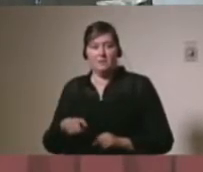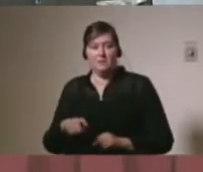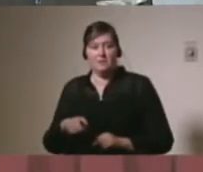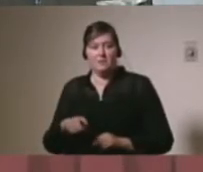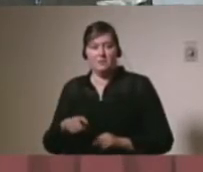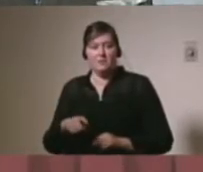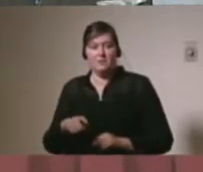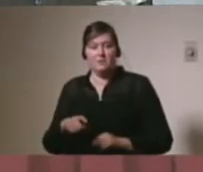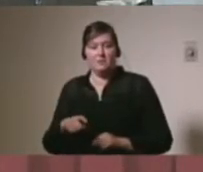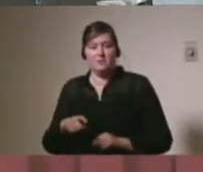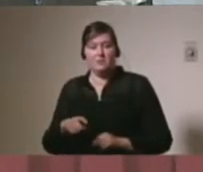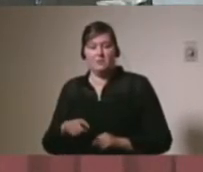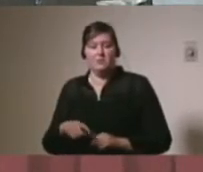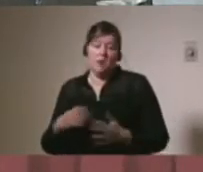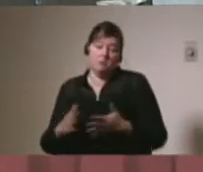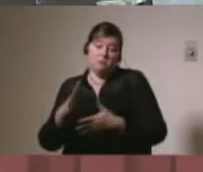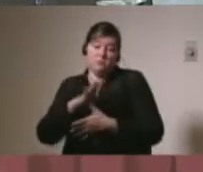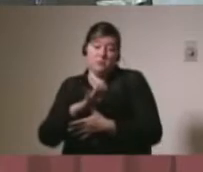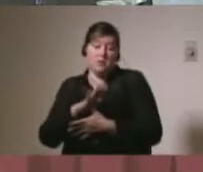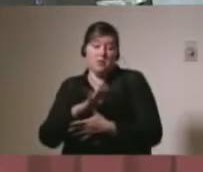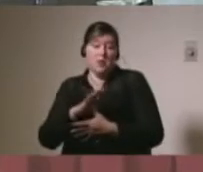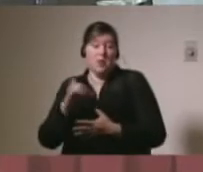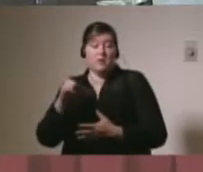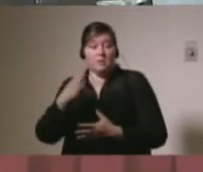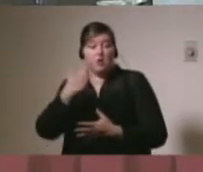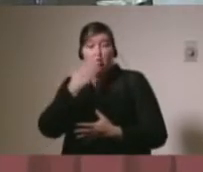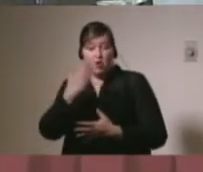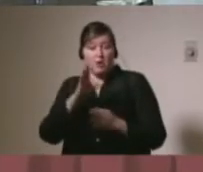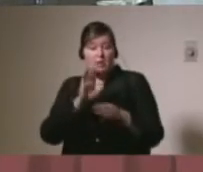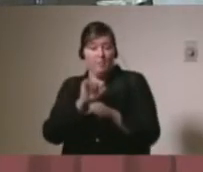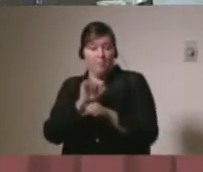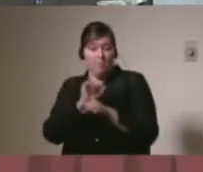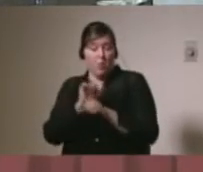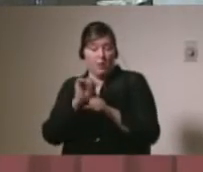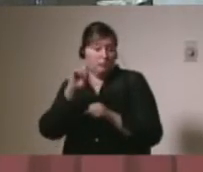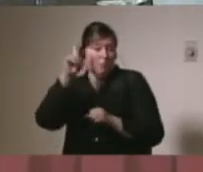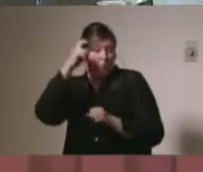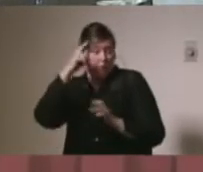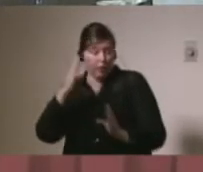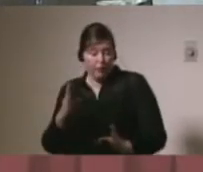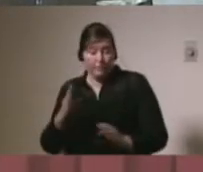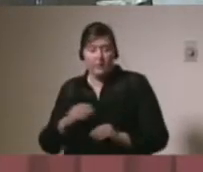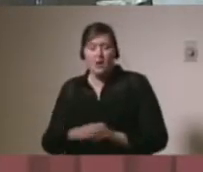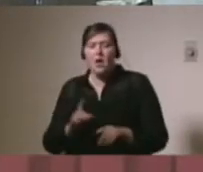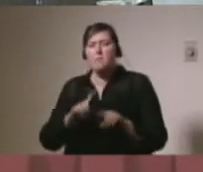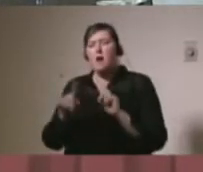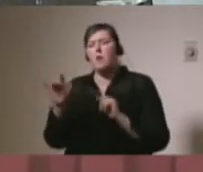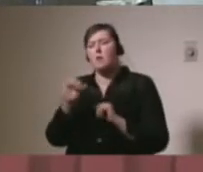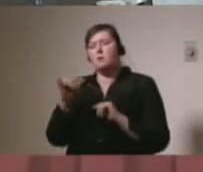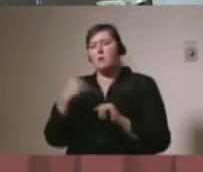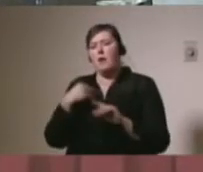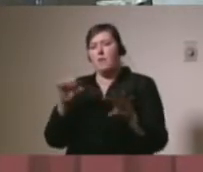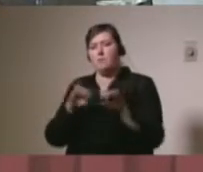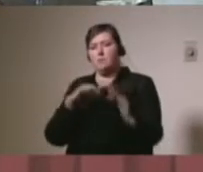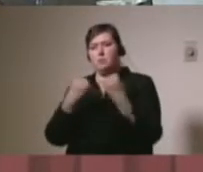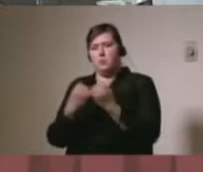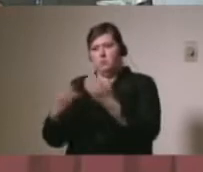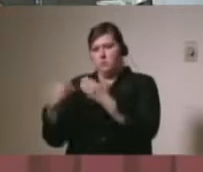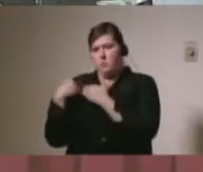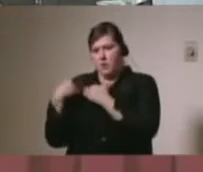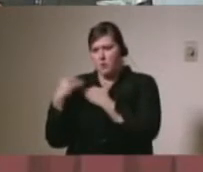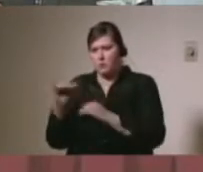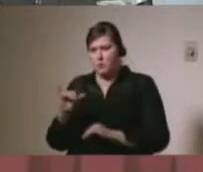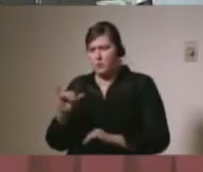one, be a good employer, but also the other thing is kind of have a social obligation. And that does flow into Kiwi